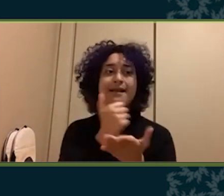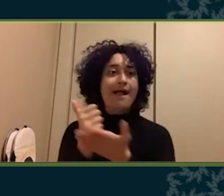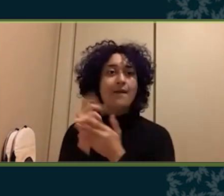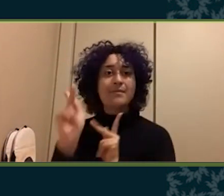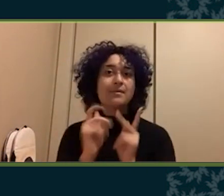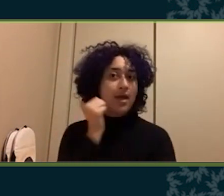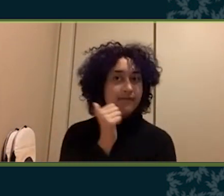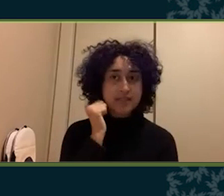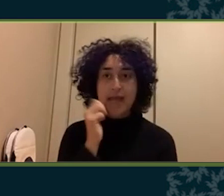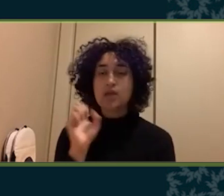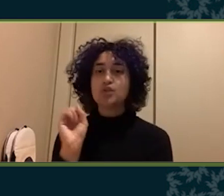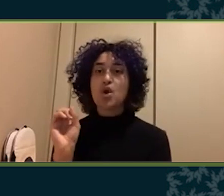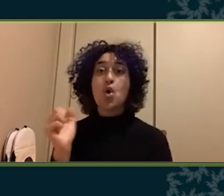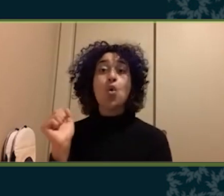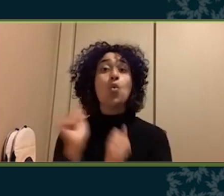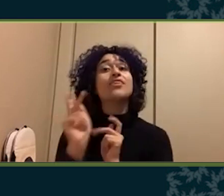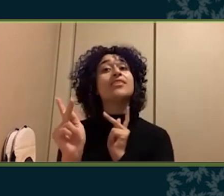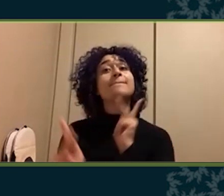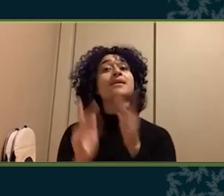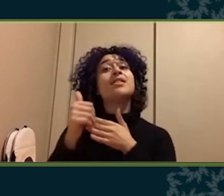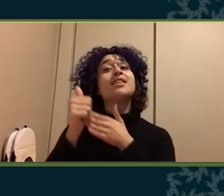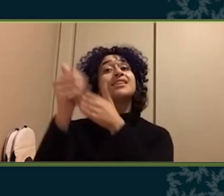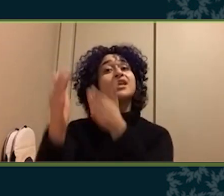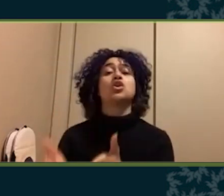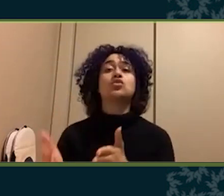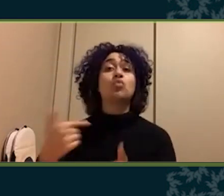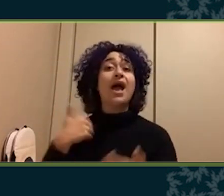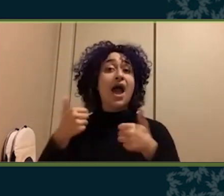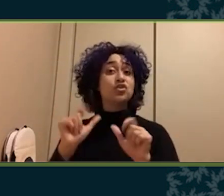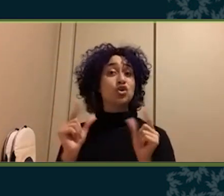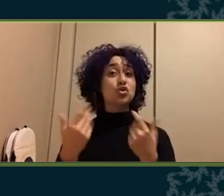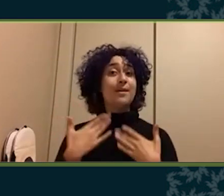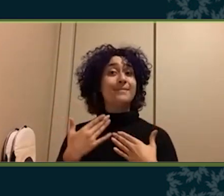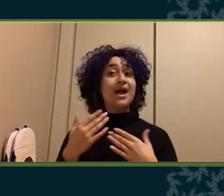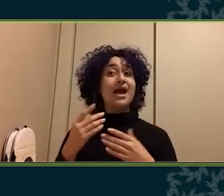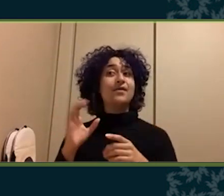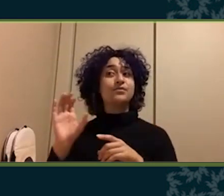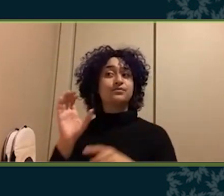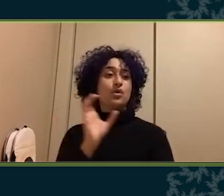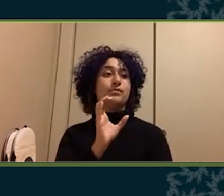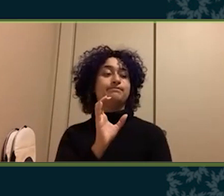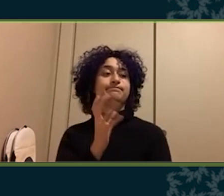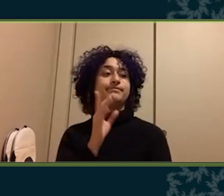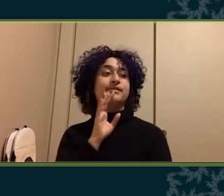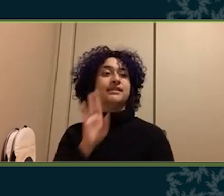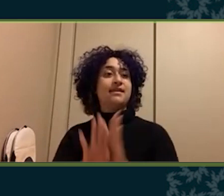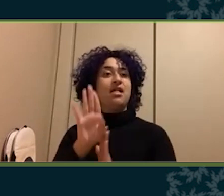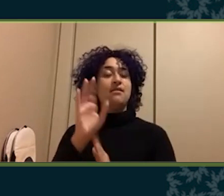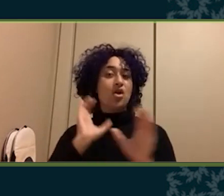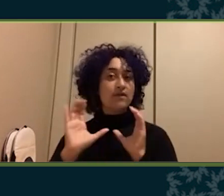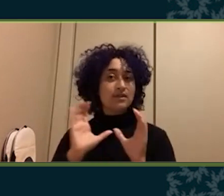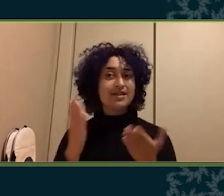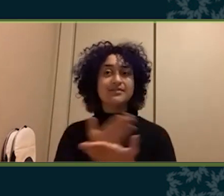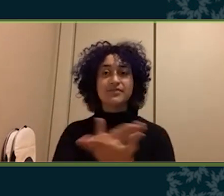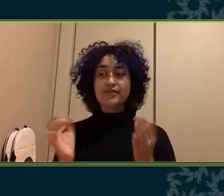So with the people leaders, a lot of what I try to do in my coaching and development conversations is, first of all, things like